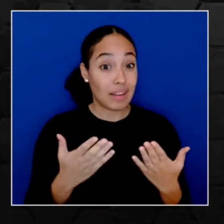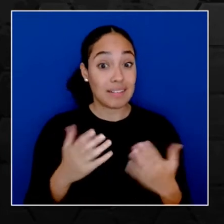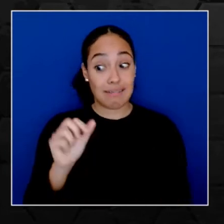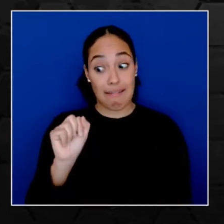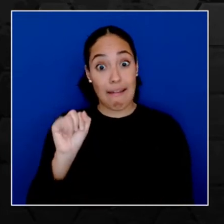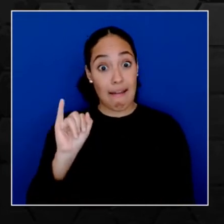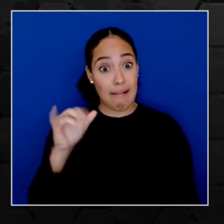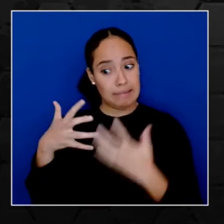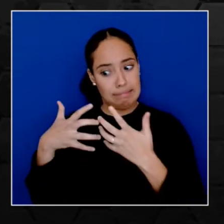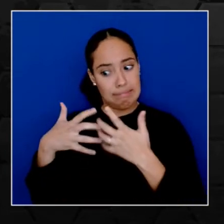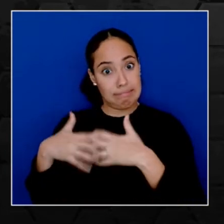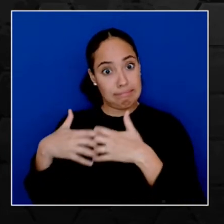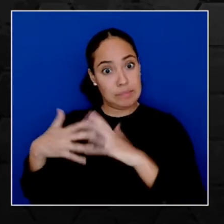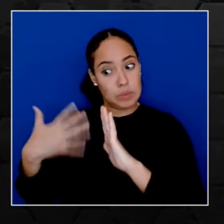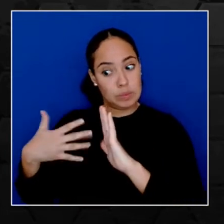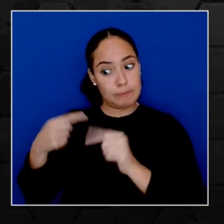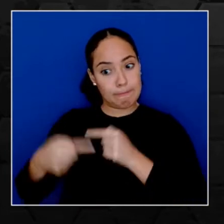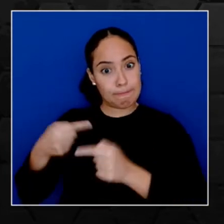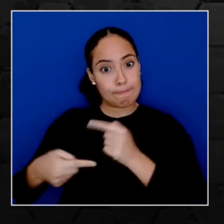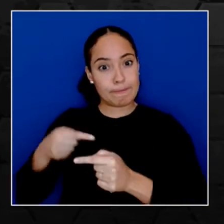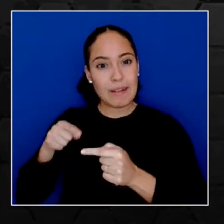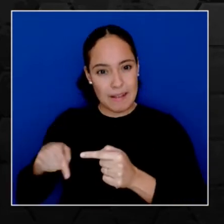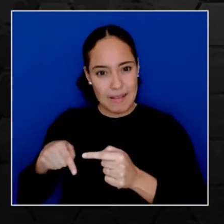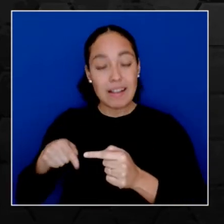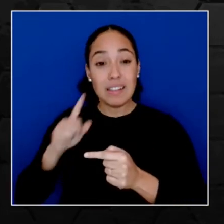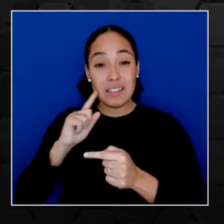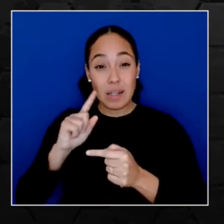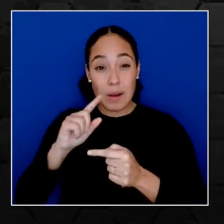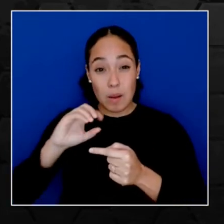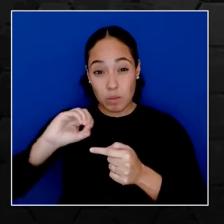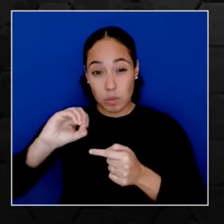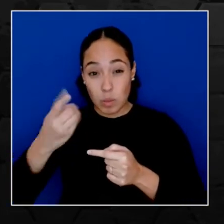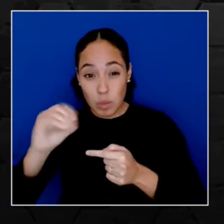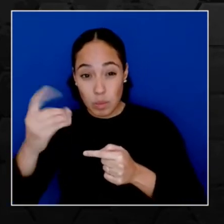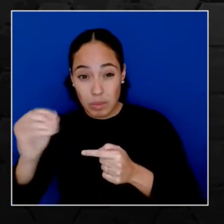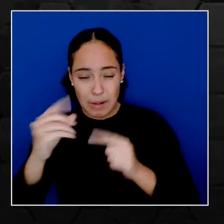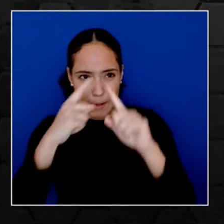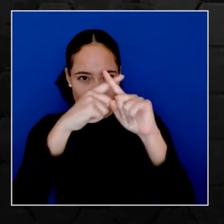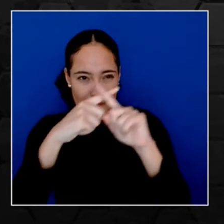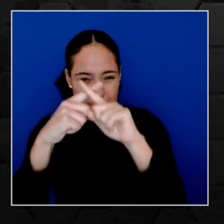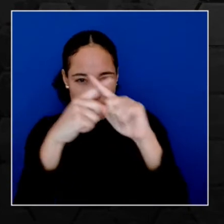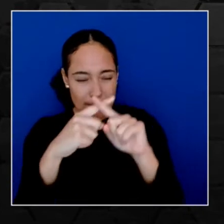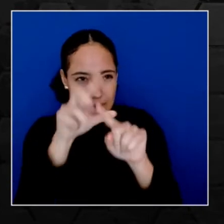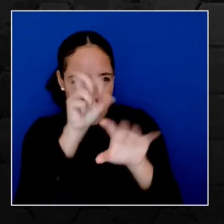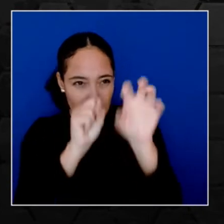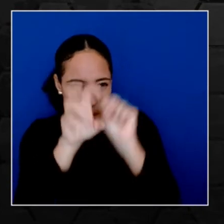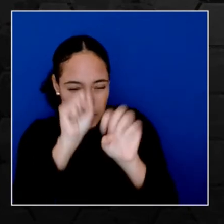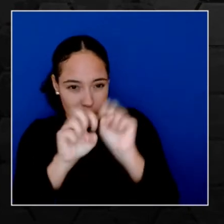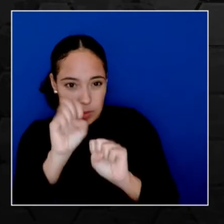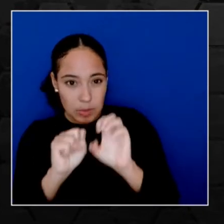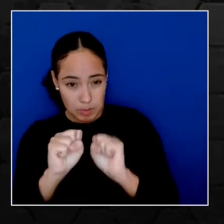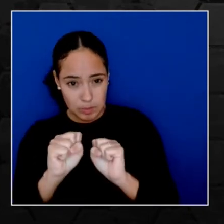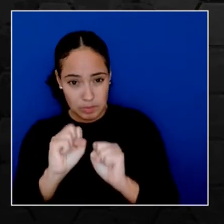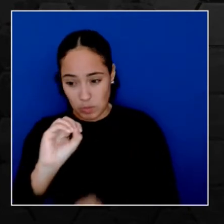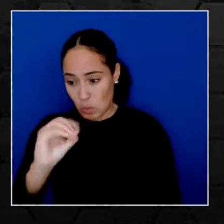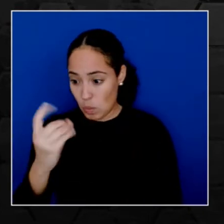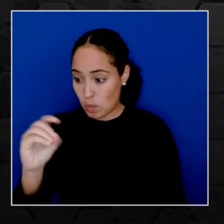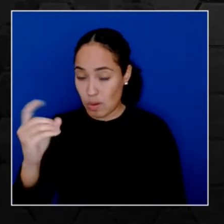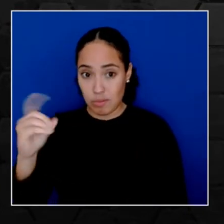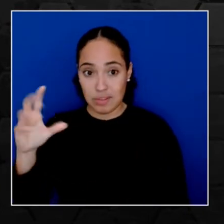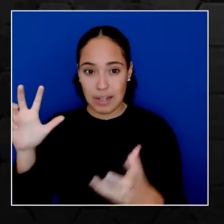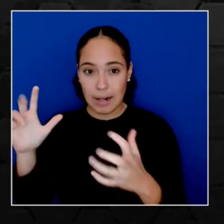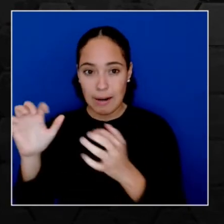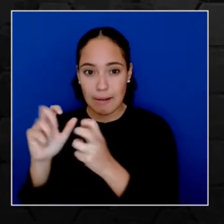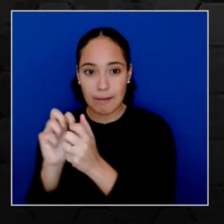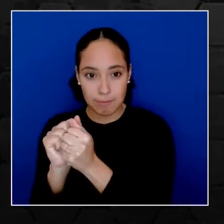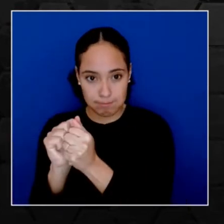it's pretty obvious that the AI not only enhances the biometric technology, but also scrutinizes any possibility